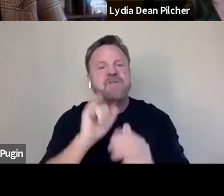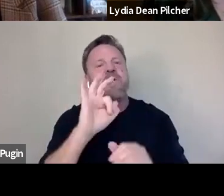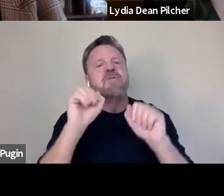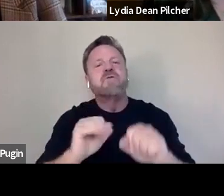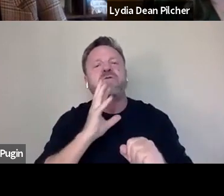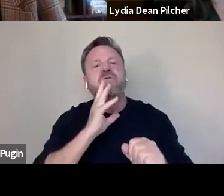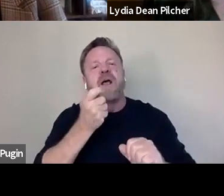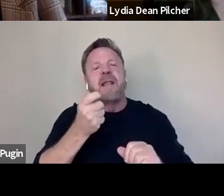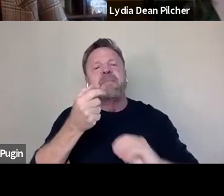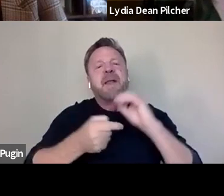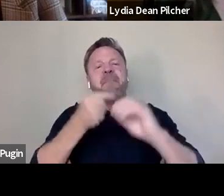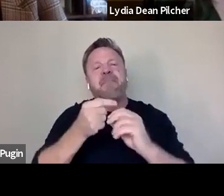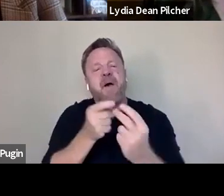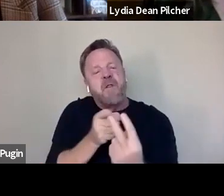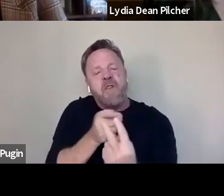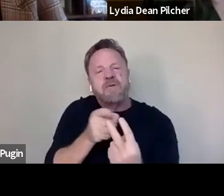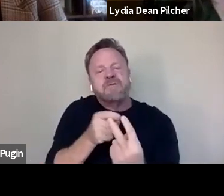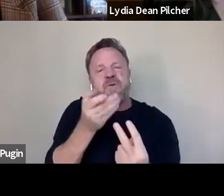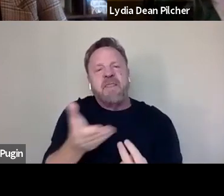bit about those two things.